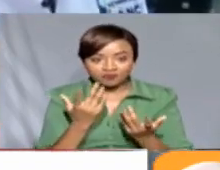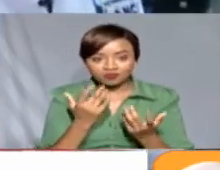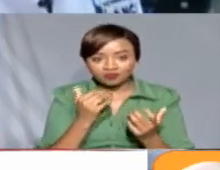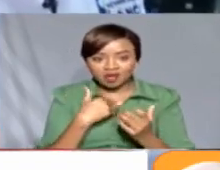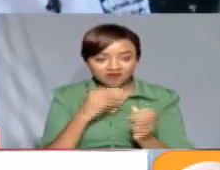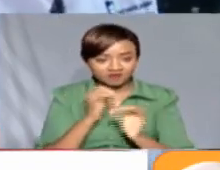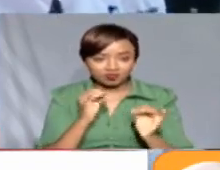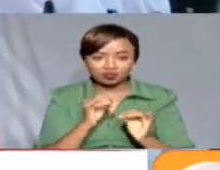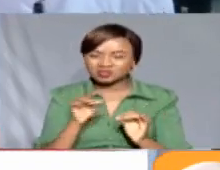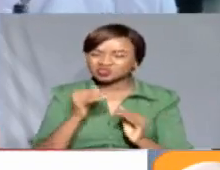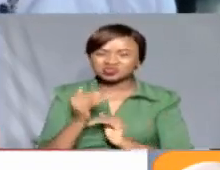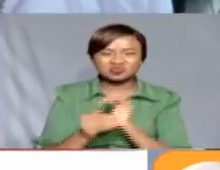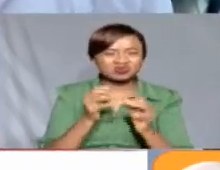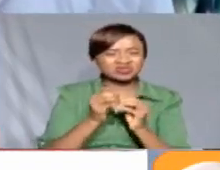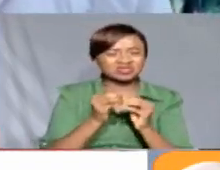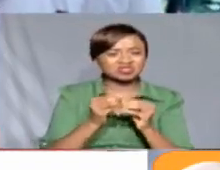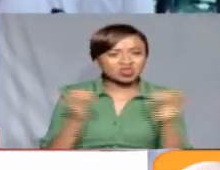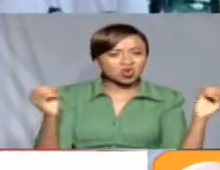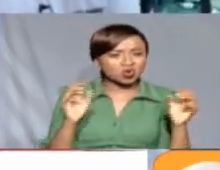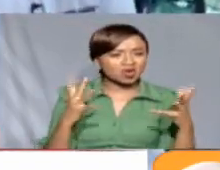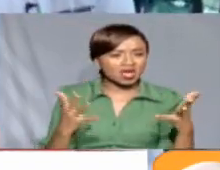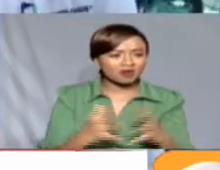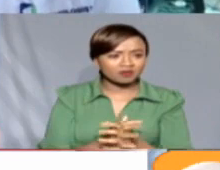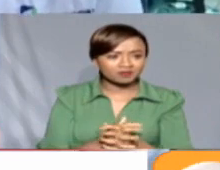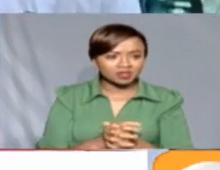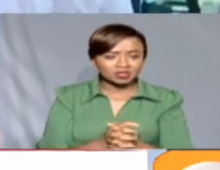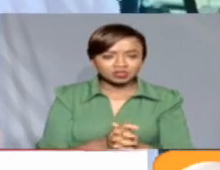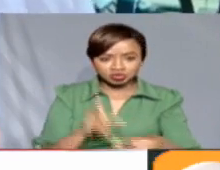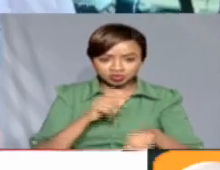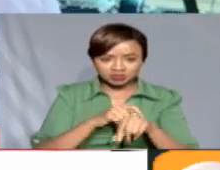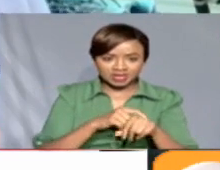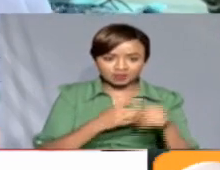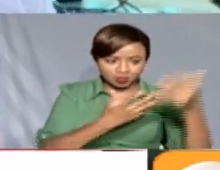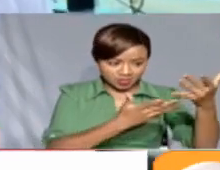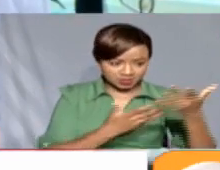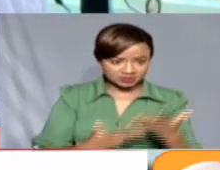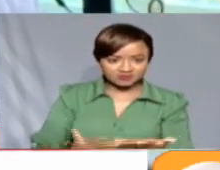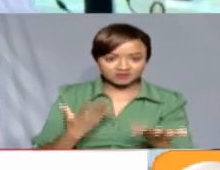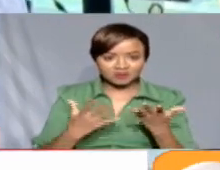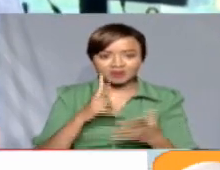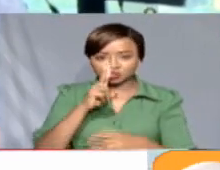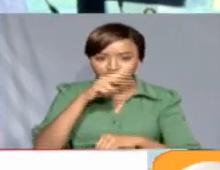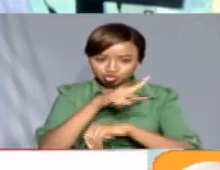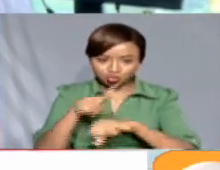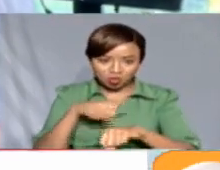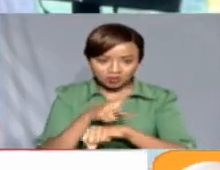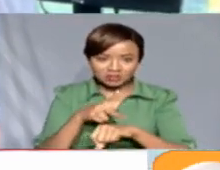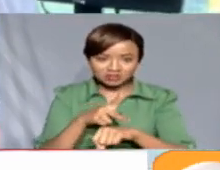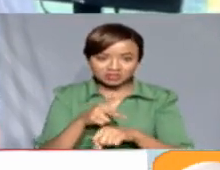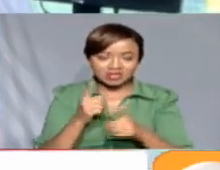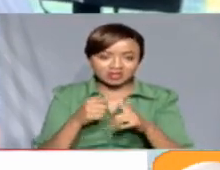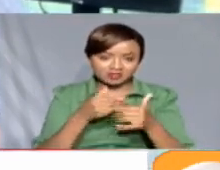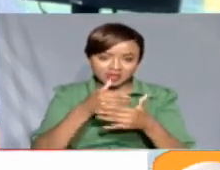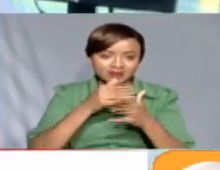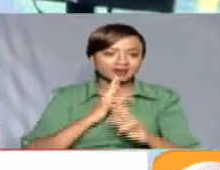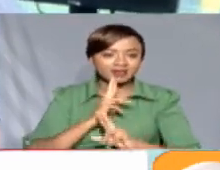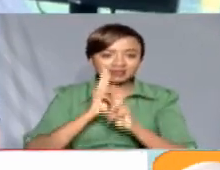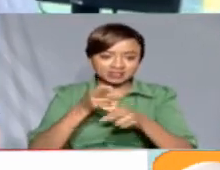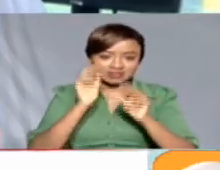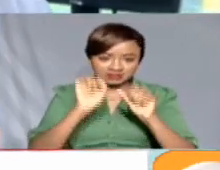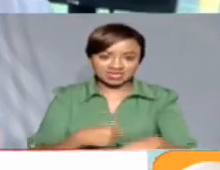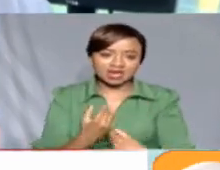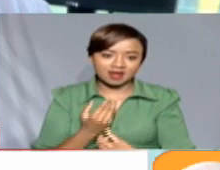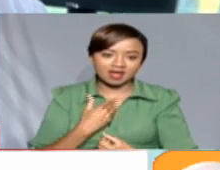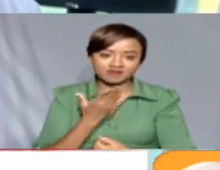long can this whole process take? Once the sample is received in the lab, it takes about 2 hours before you have results on